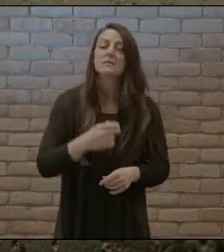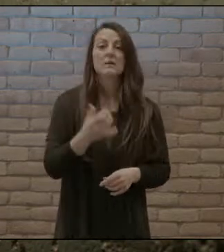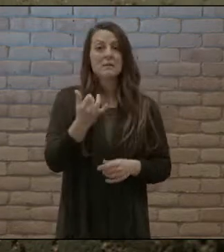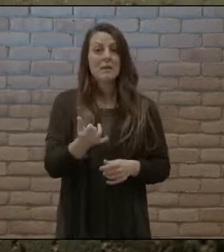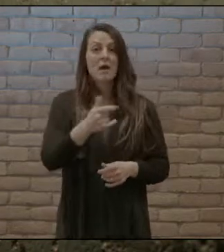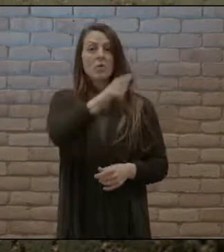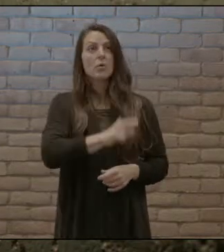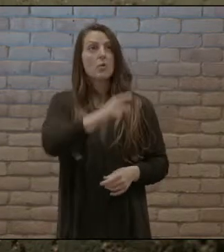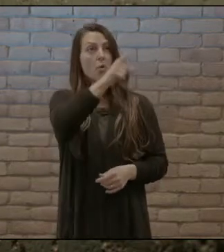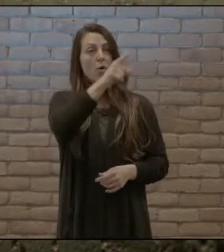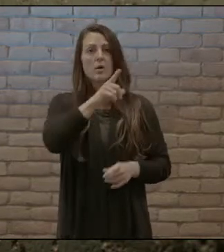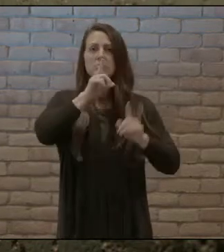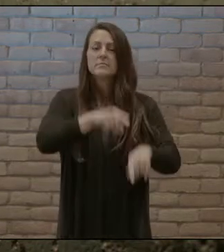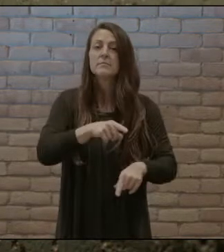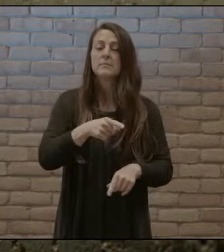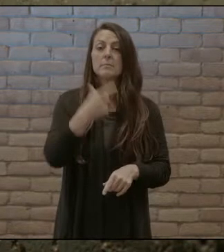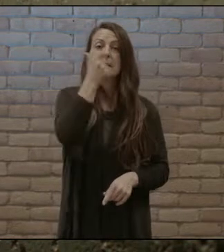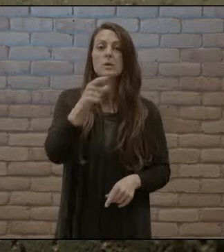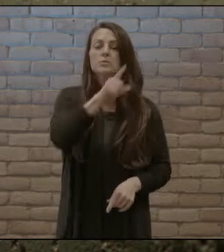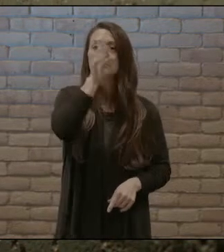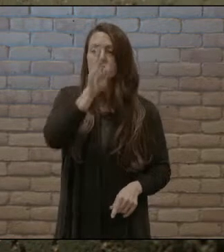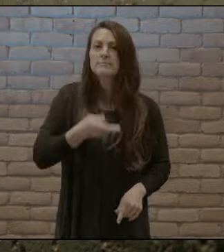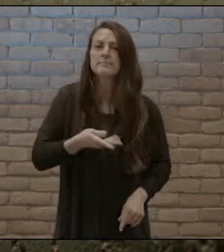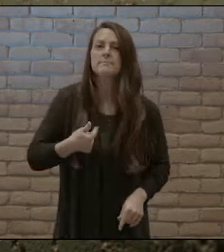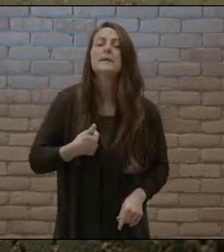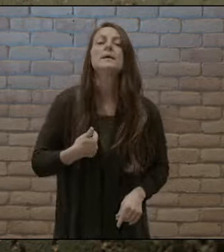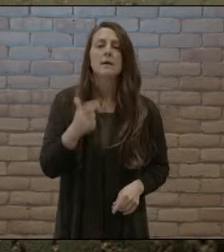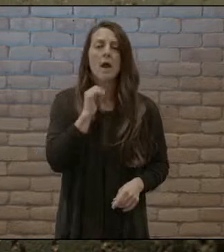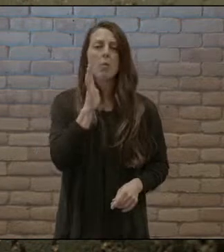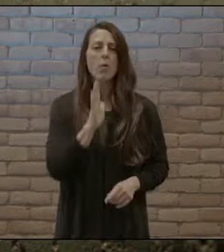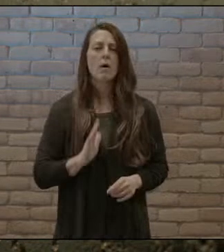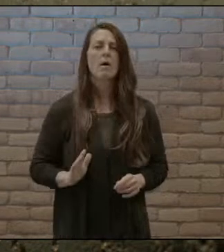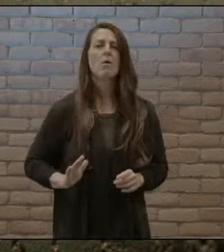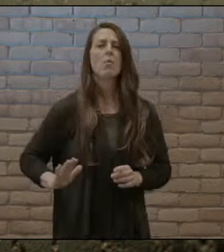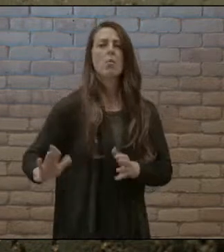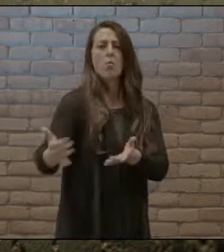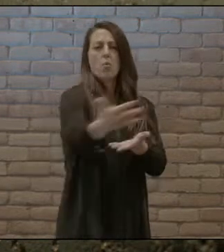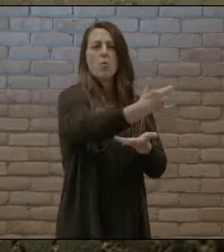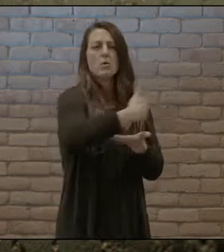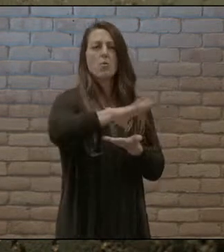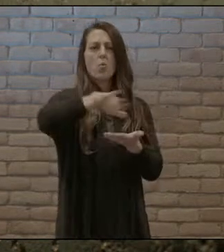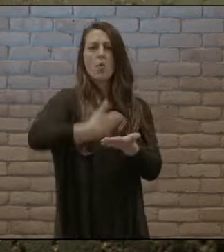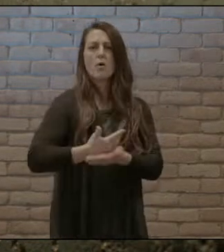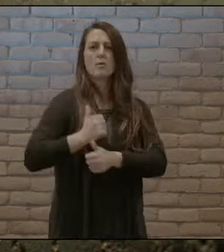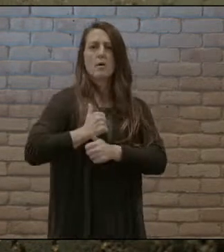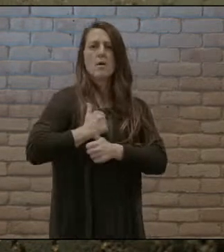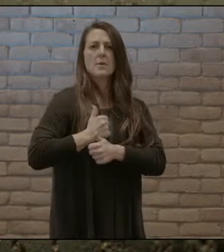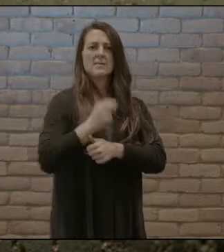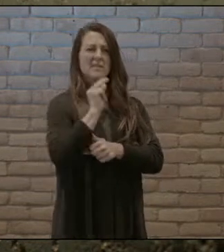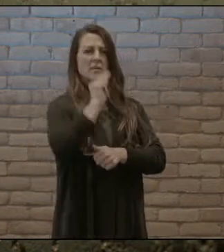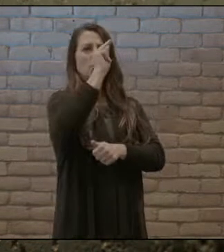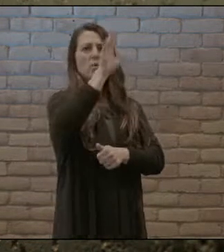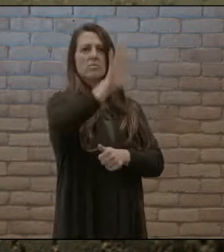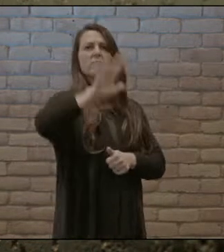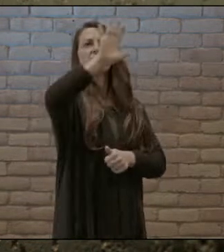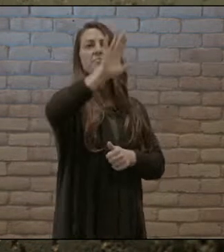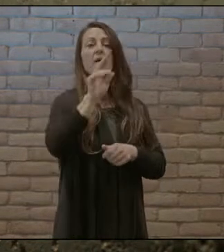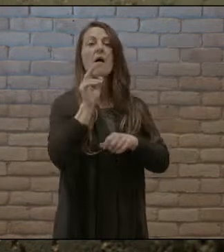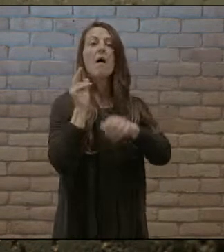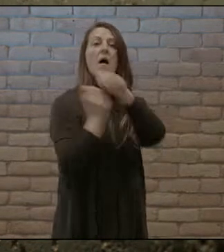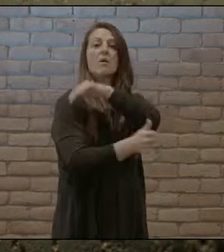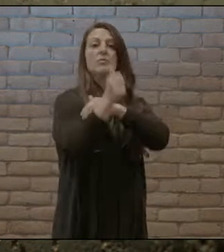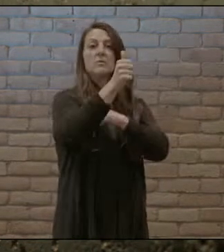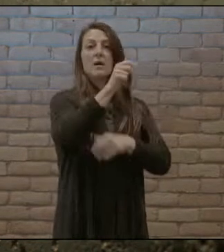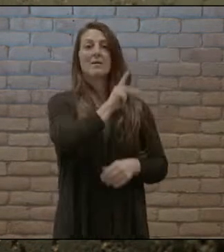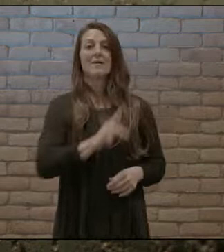says, because you have not listened to me, I will gather together all the armies of the north under King Nebuchadnezzar of